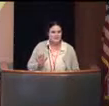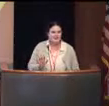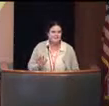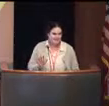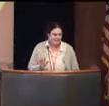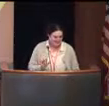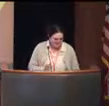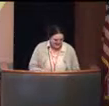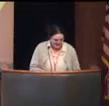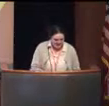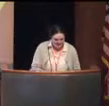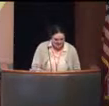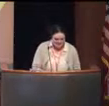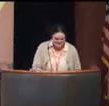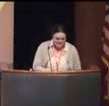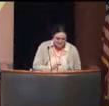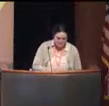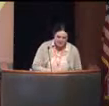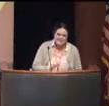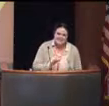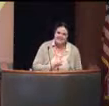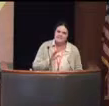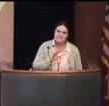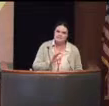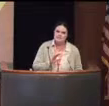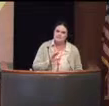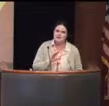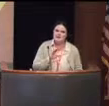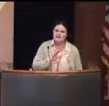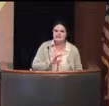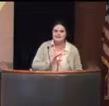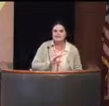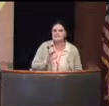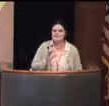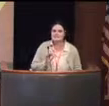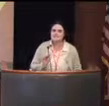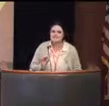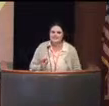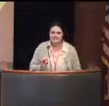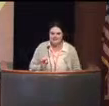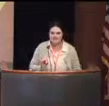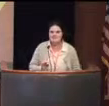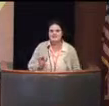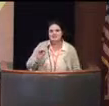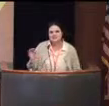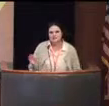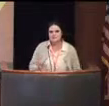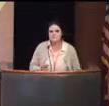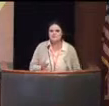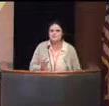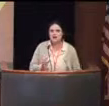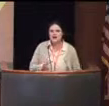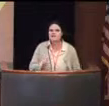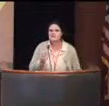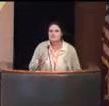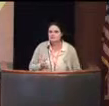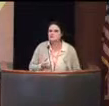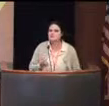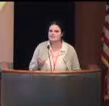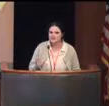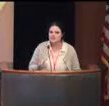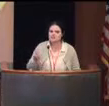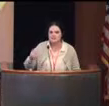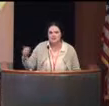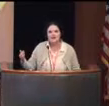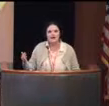be great if we could, but we wanted to get to a set of consensus statements to guide researchers